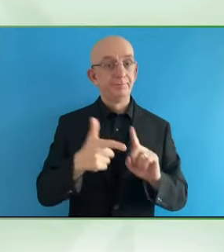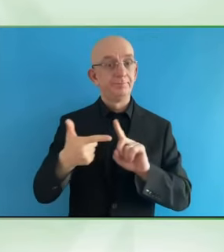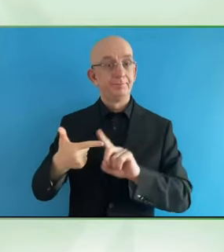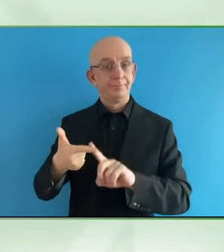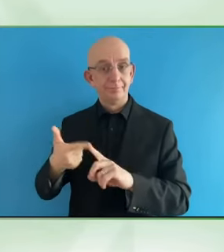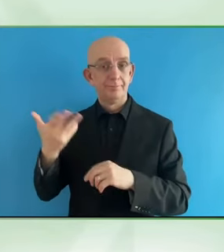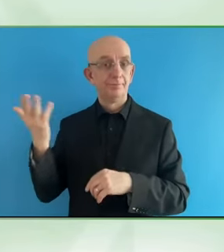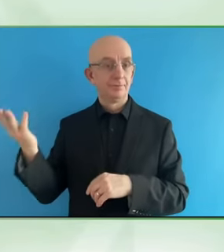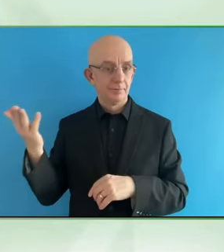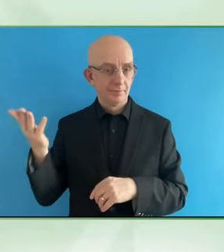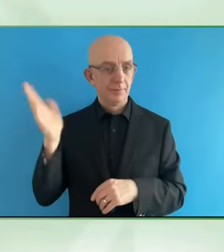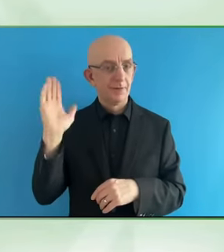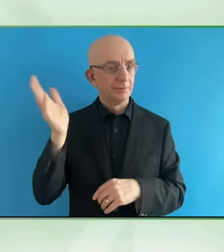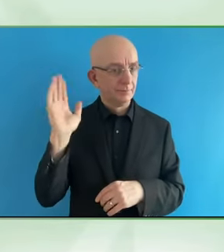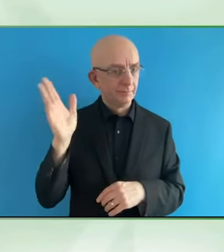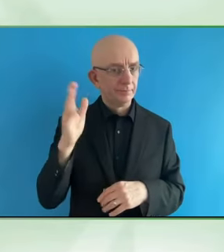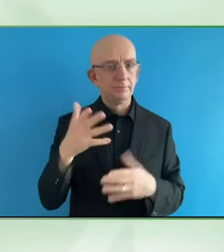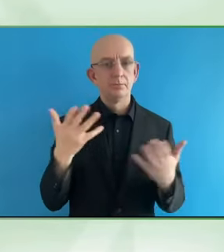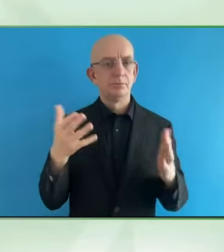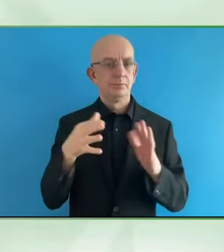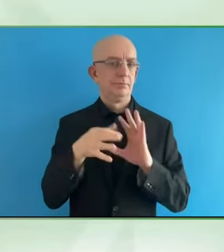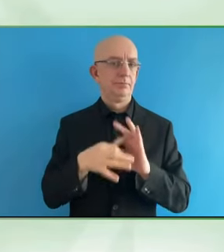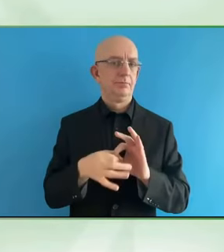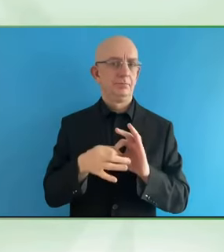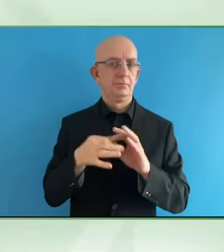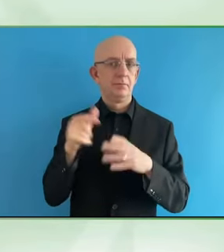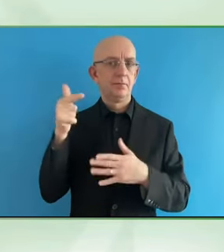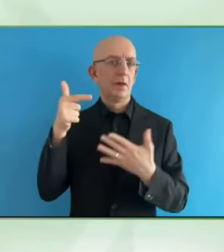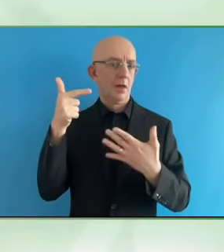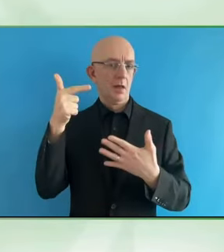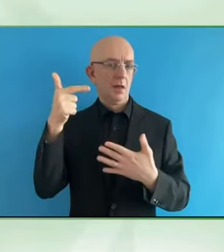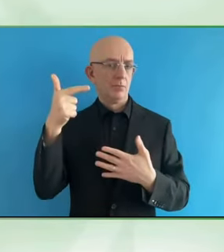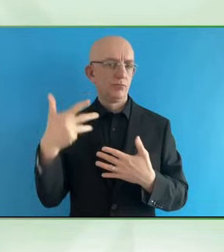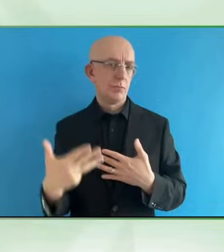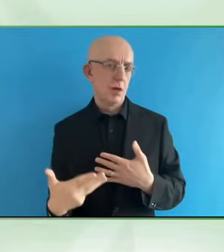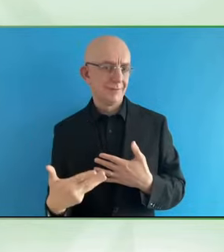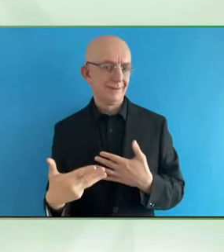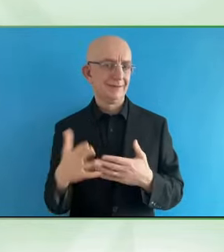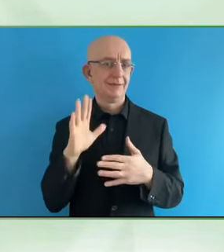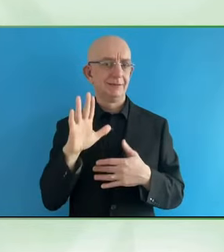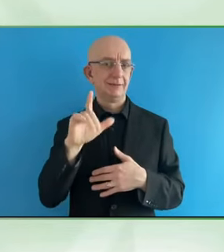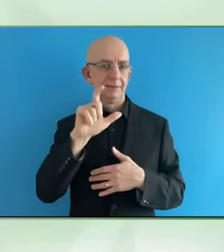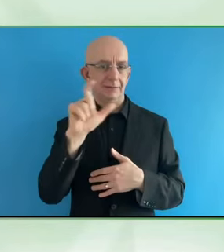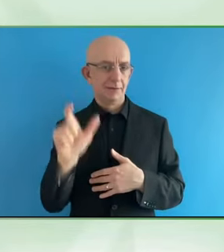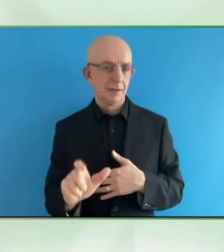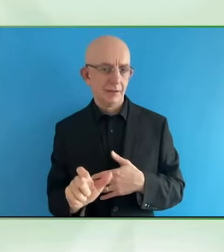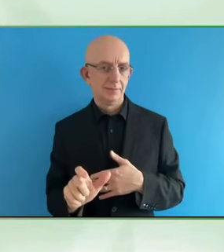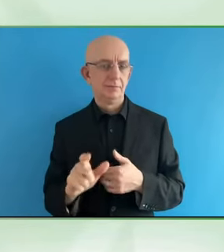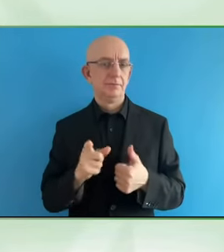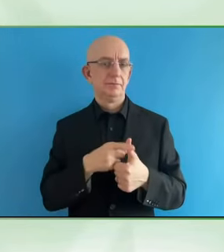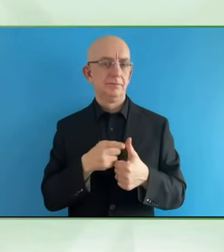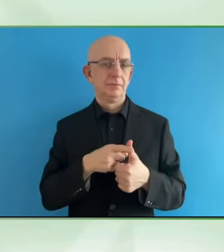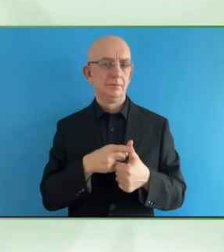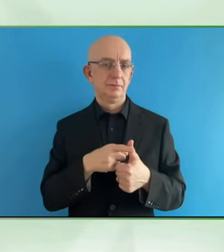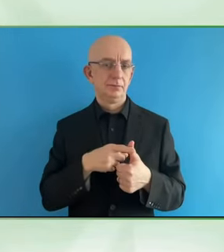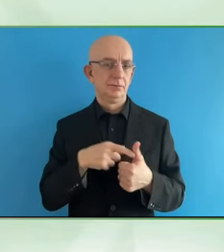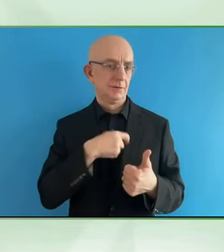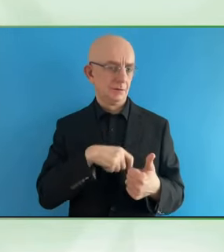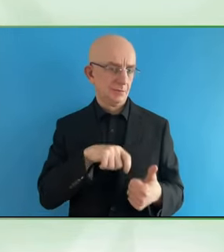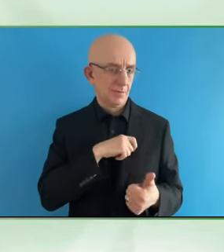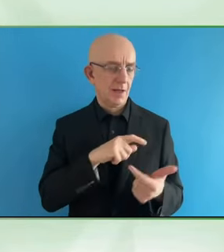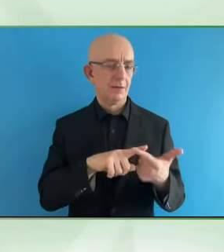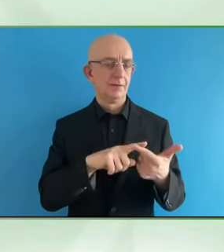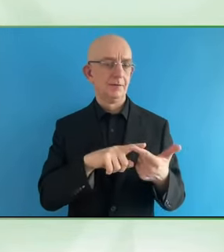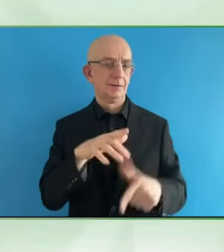Sweden. And my colleagues will be presenting the policies, and then Germain and I